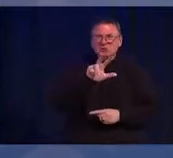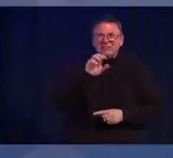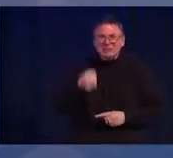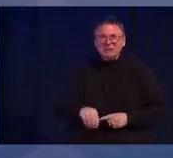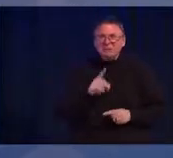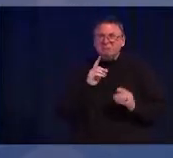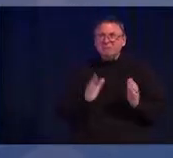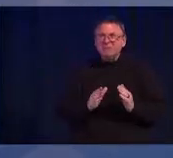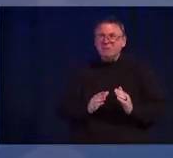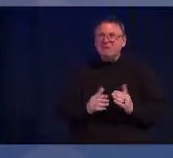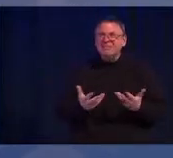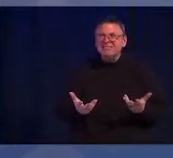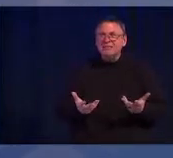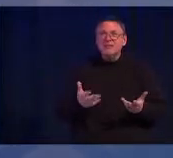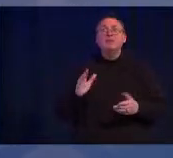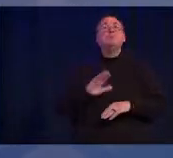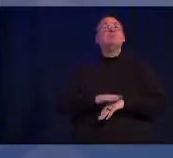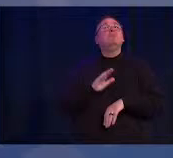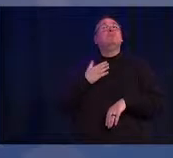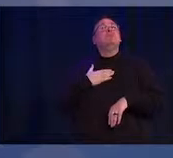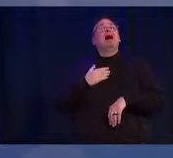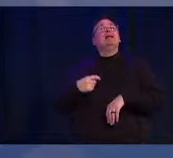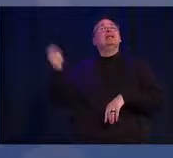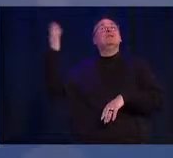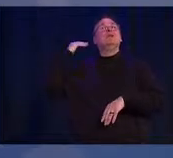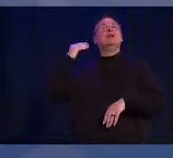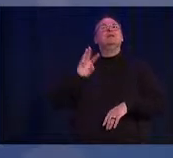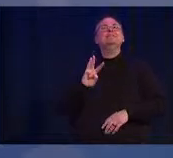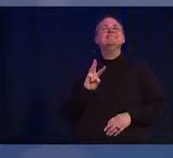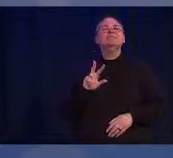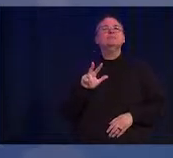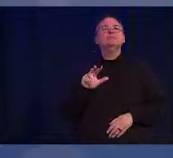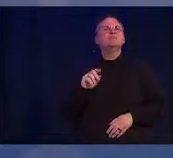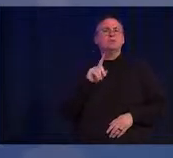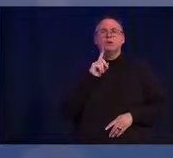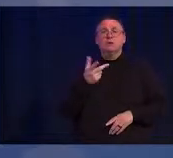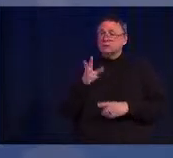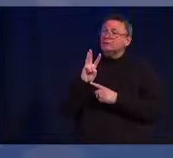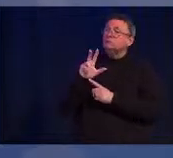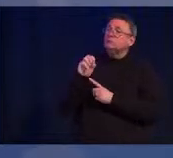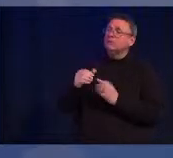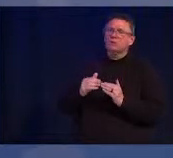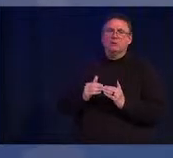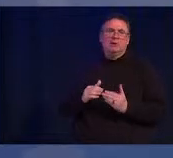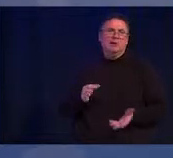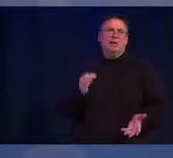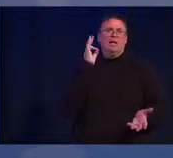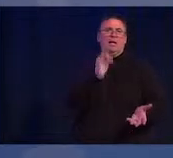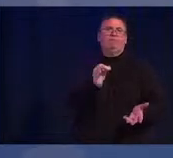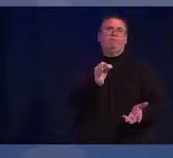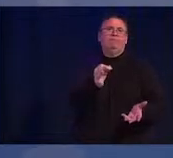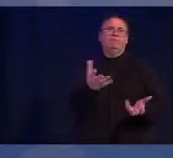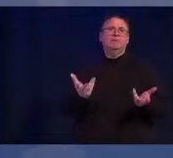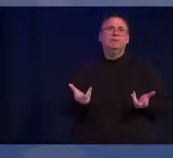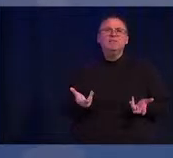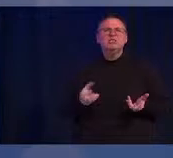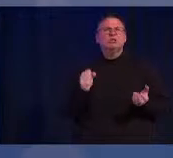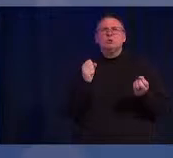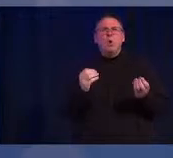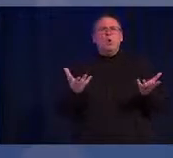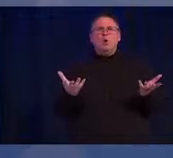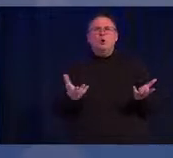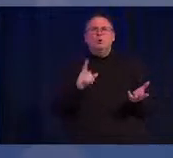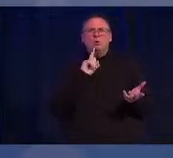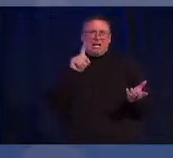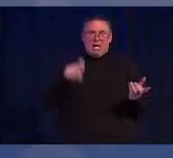F. So we have a lot of work to do to rethink education completely from the ground up. The